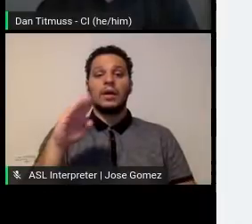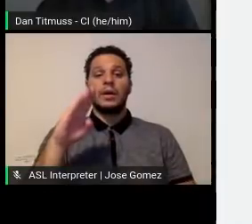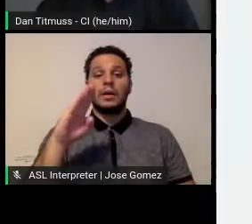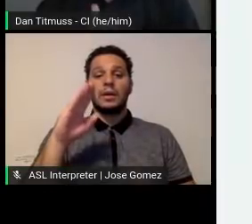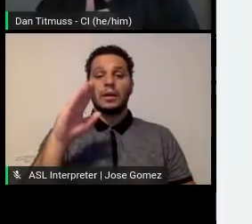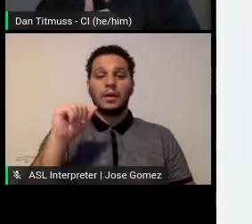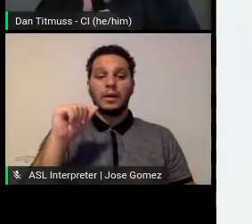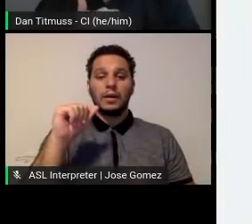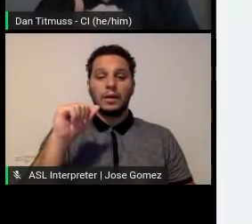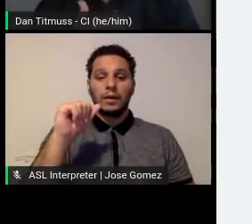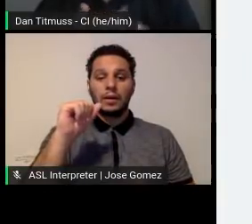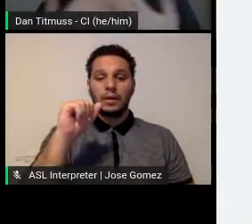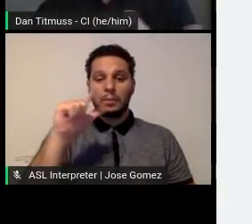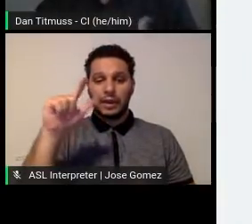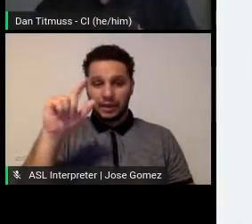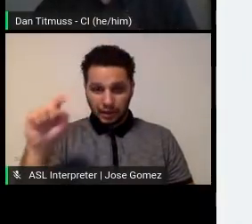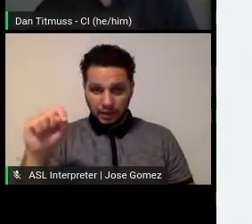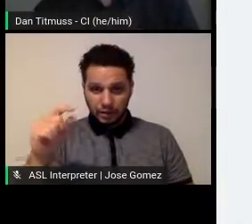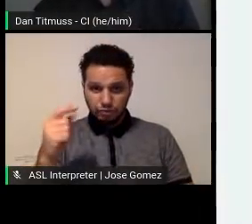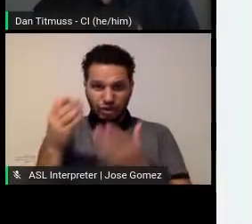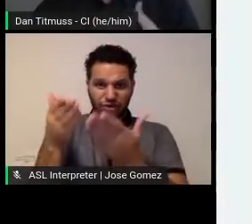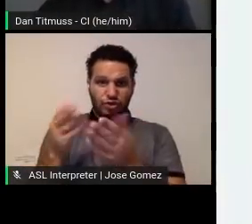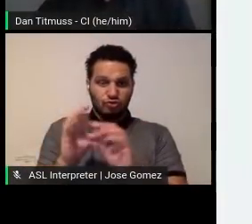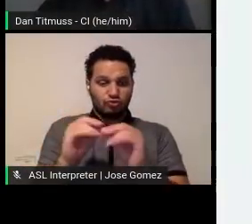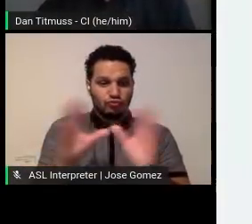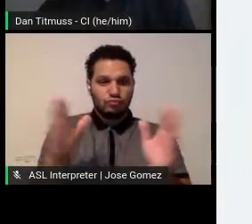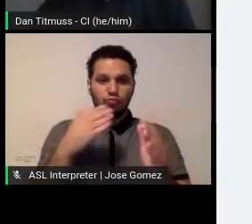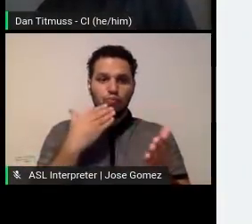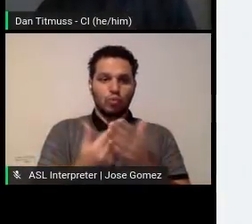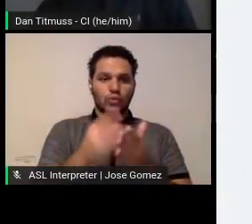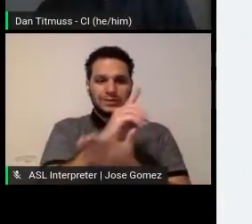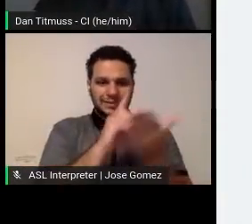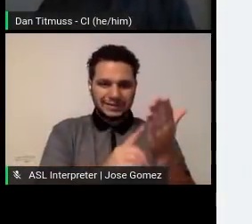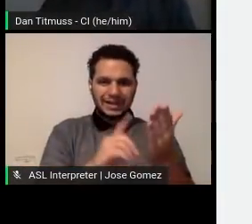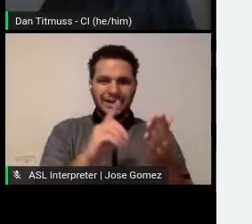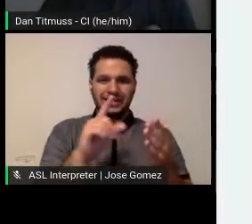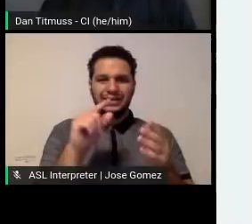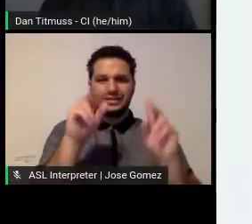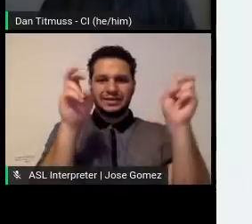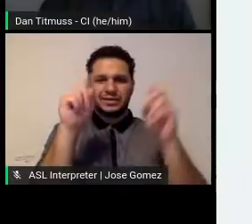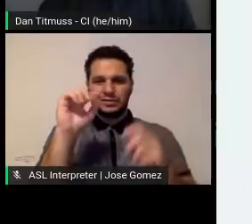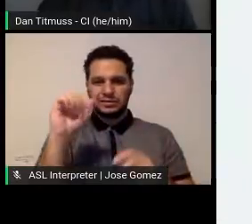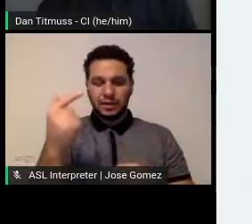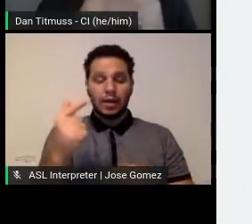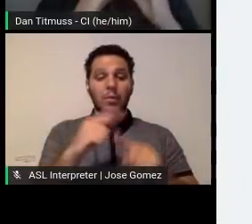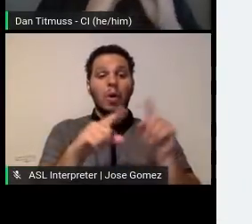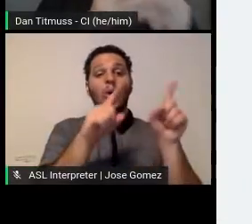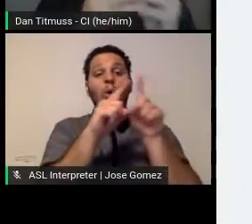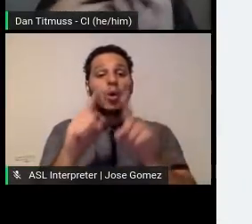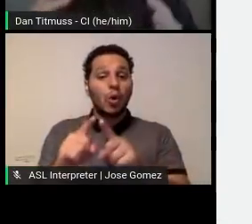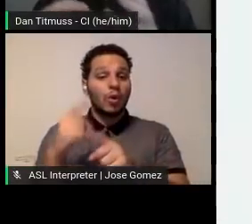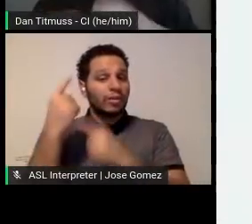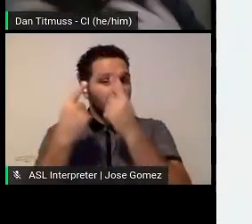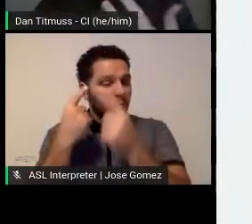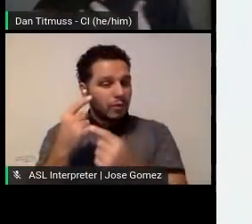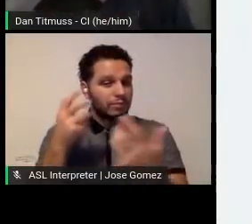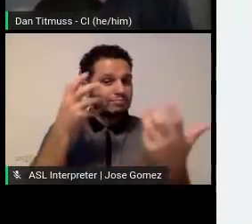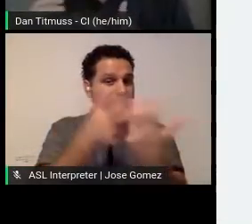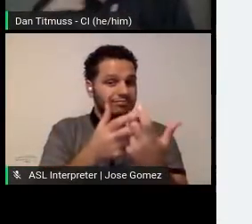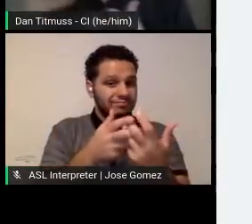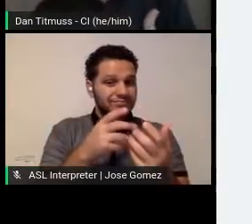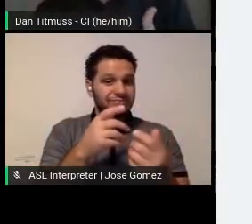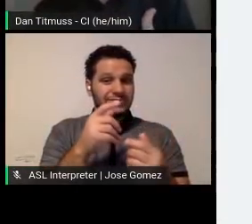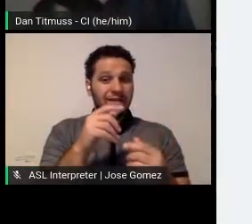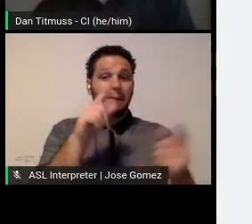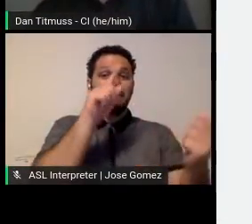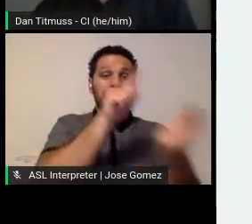there. So that's a really, really well-designed title tag. But it also thinks about click-through rate. It's meet the characters of Don